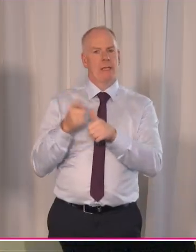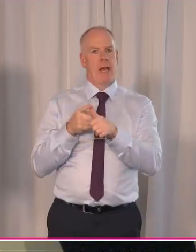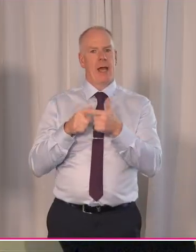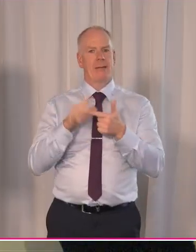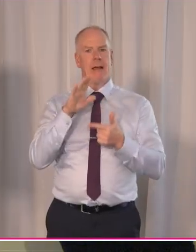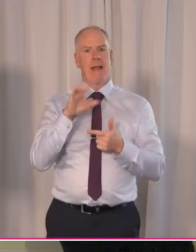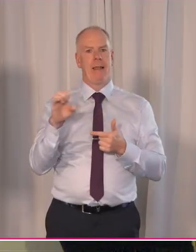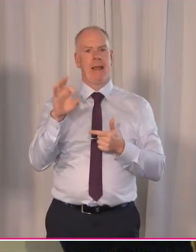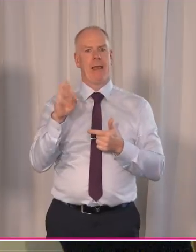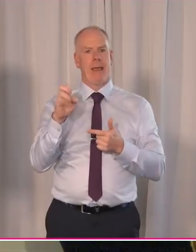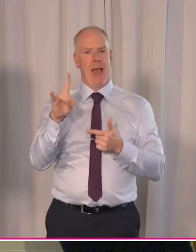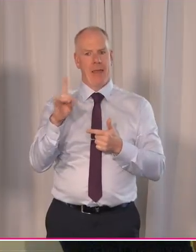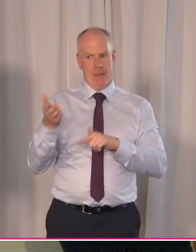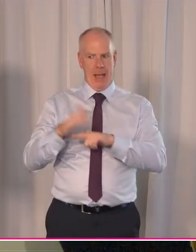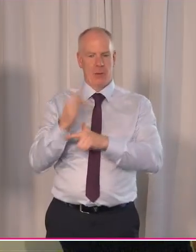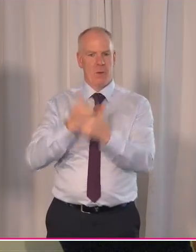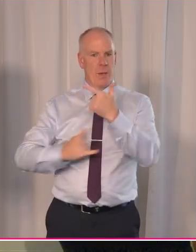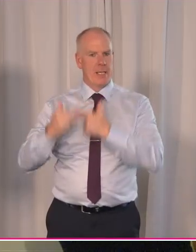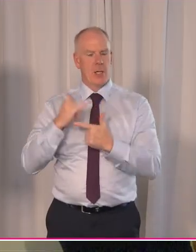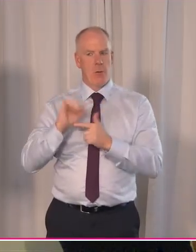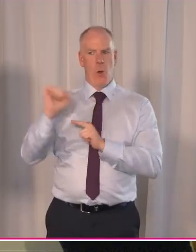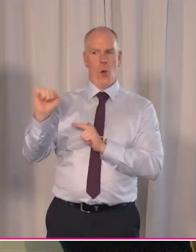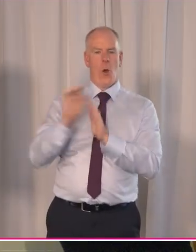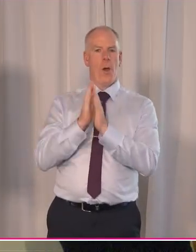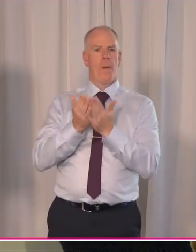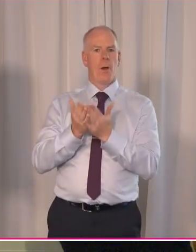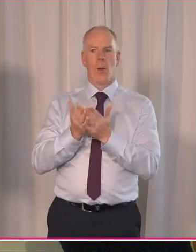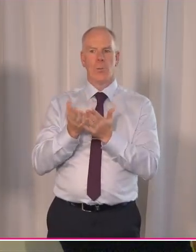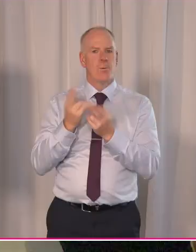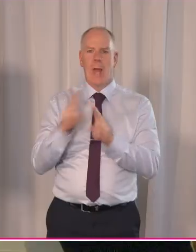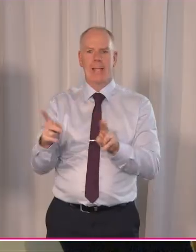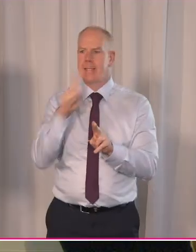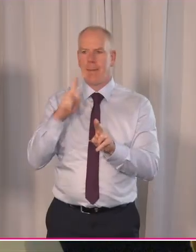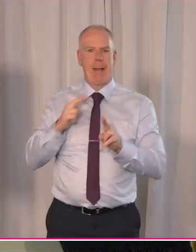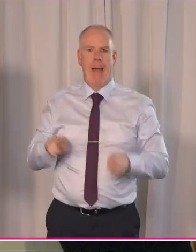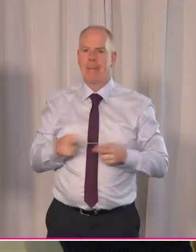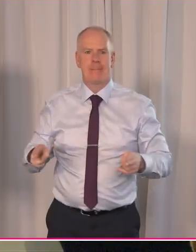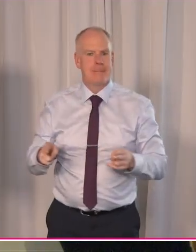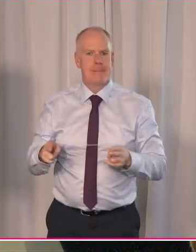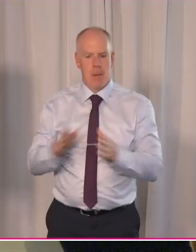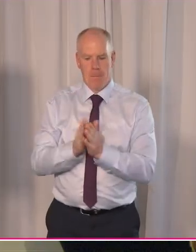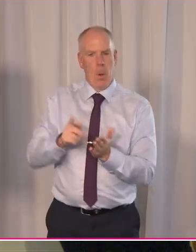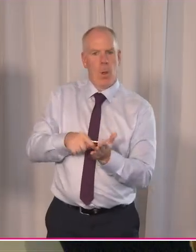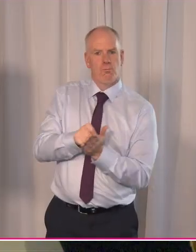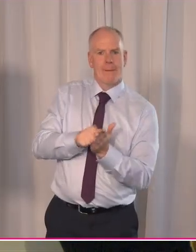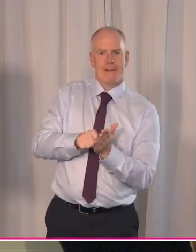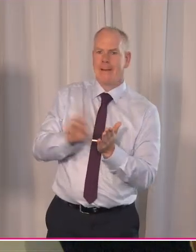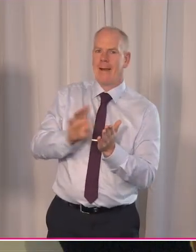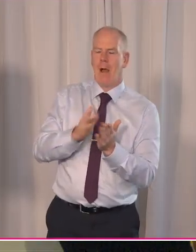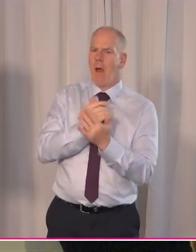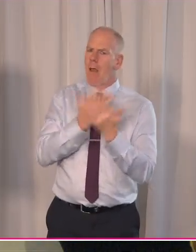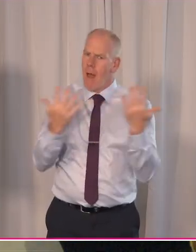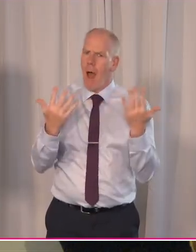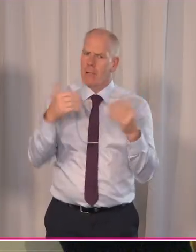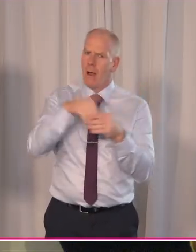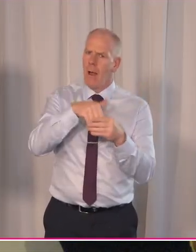away a couple of years ago. And I was thinking about her book, Don't Tell Me I Can't. And certainly a lot of the content and